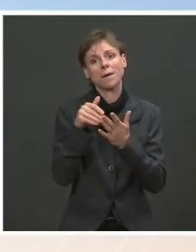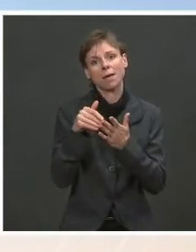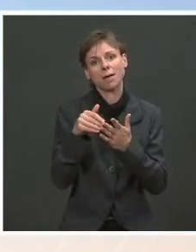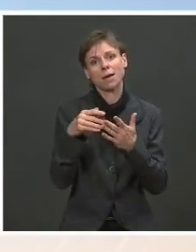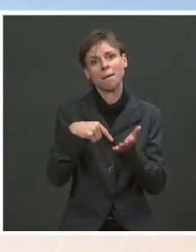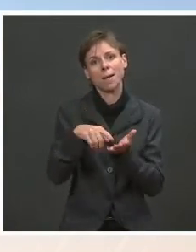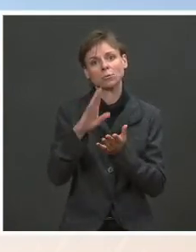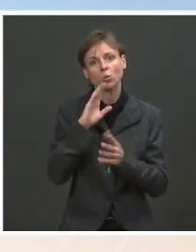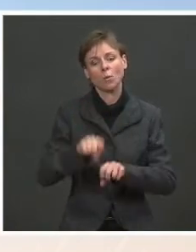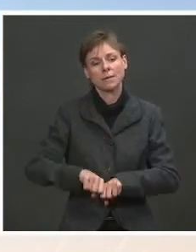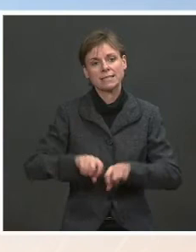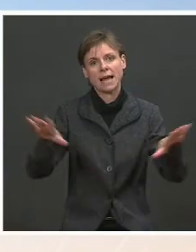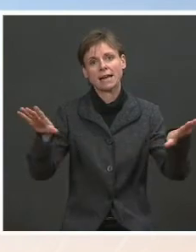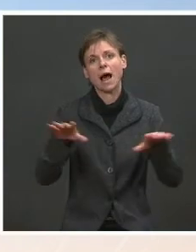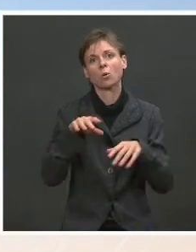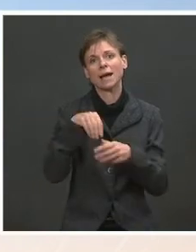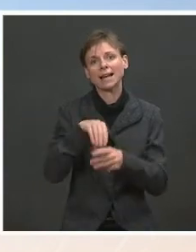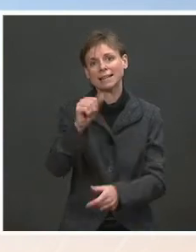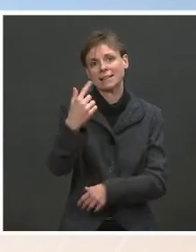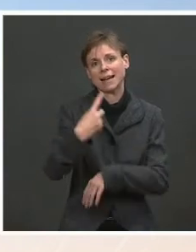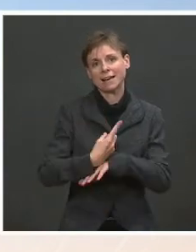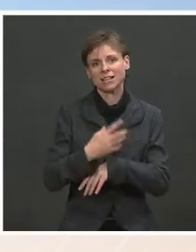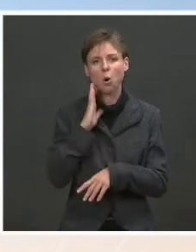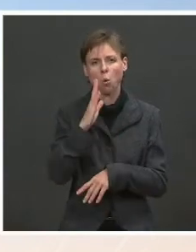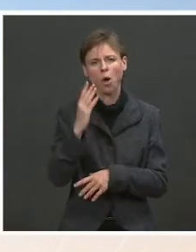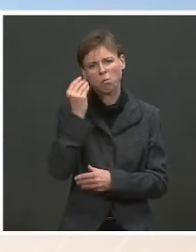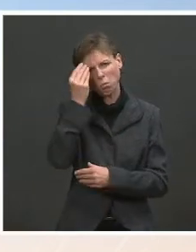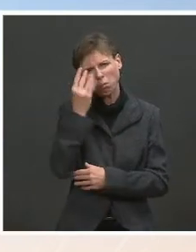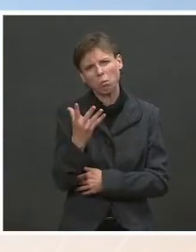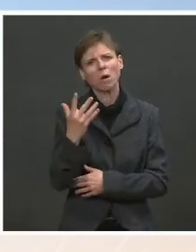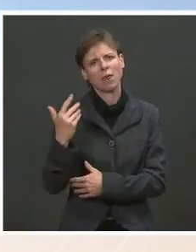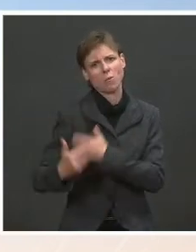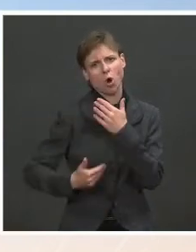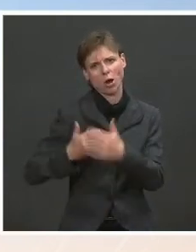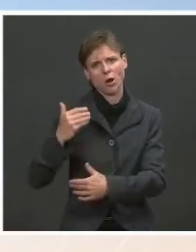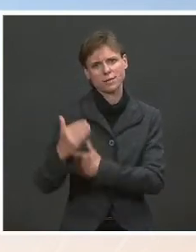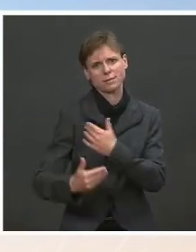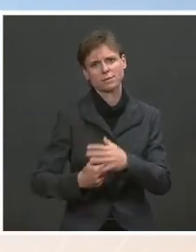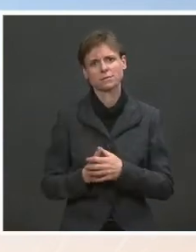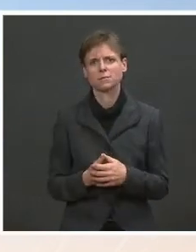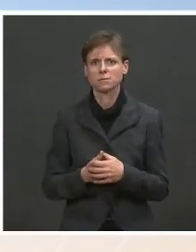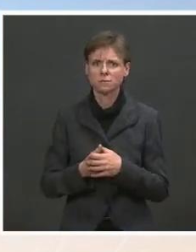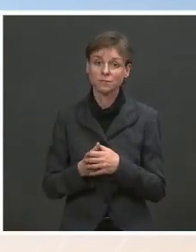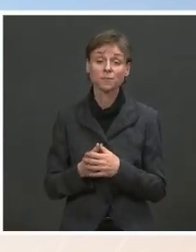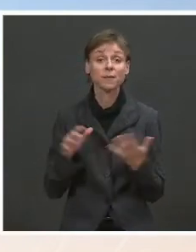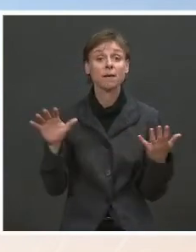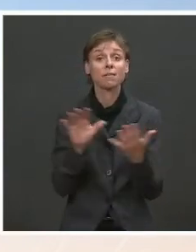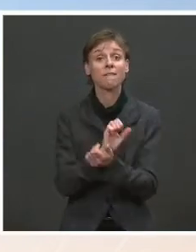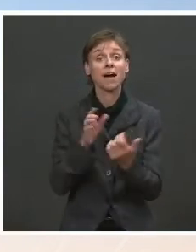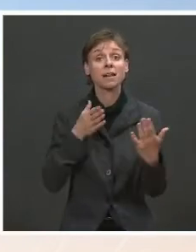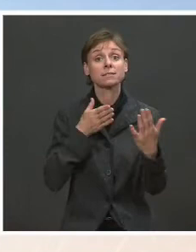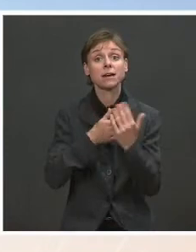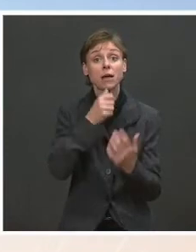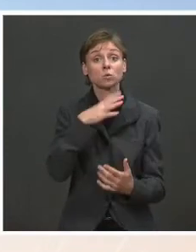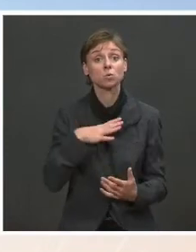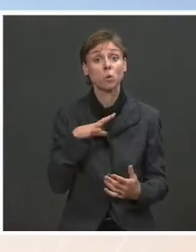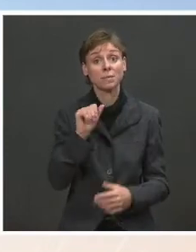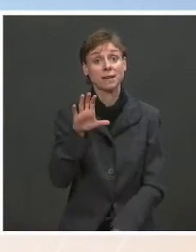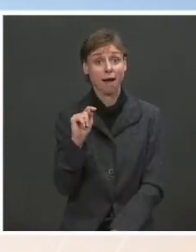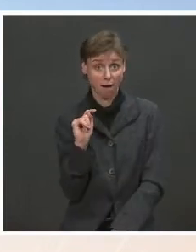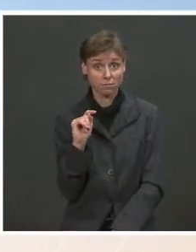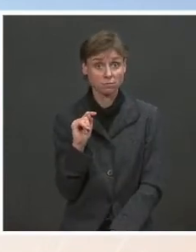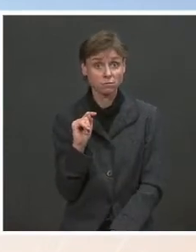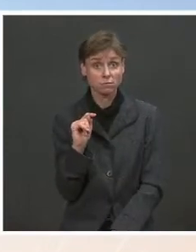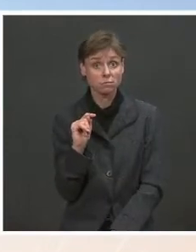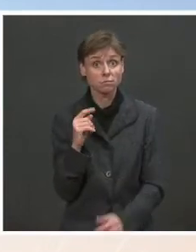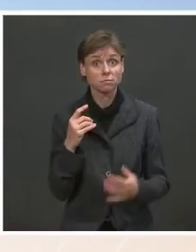So we'll continue to update you as we progress. Then the Violence Against Women Act, as you all know, is being